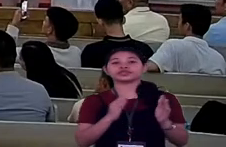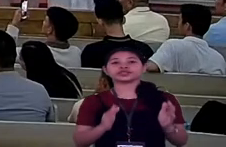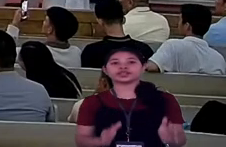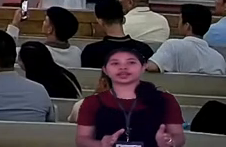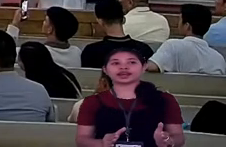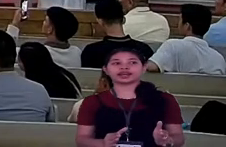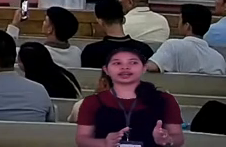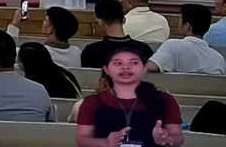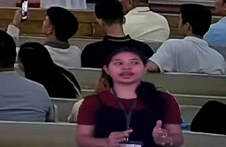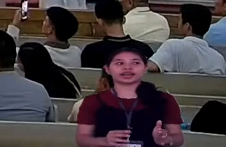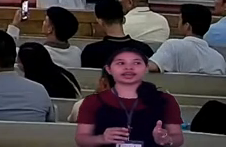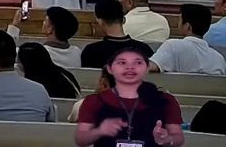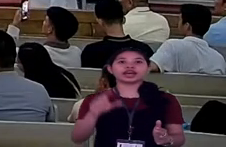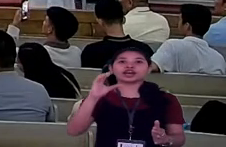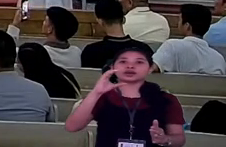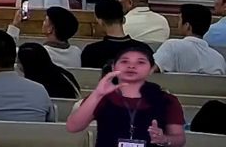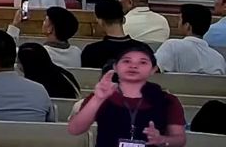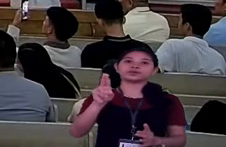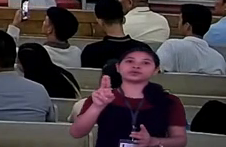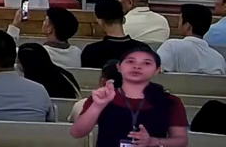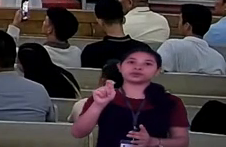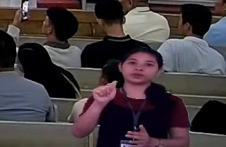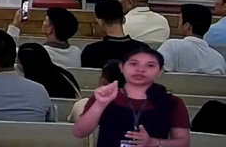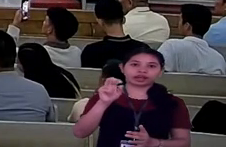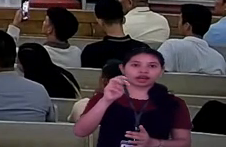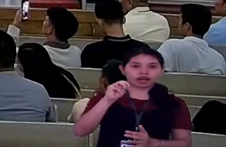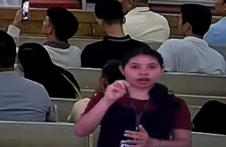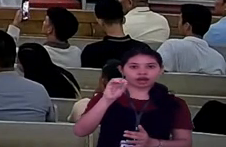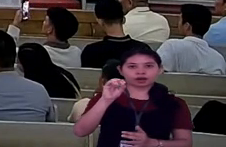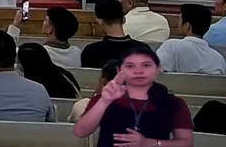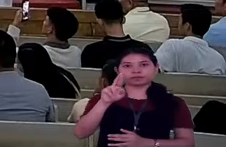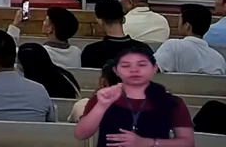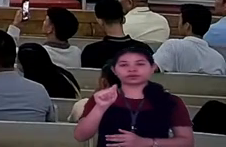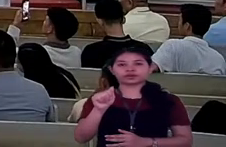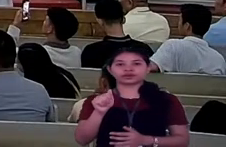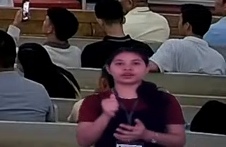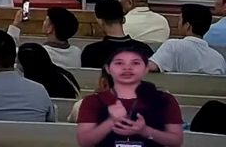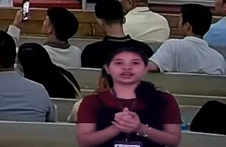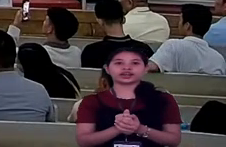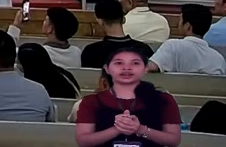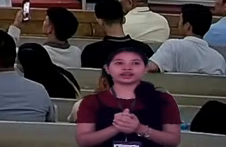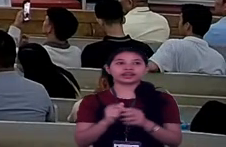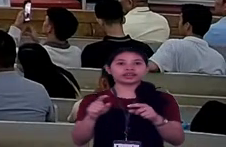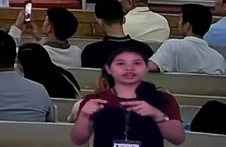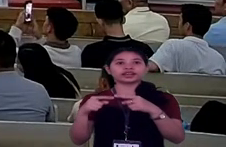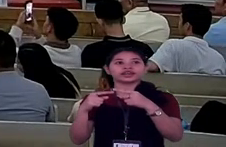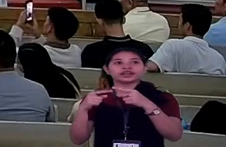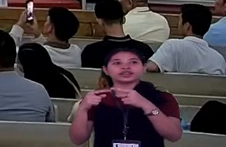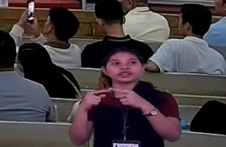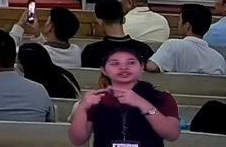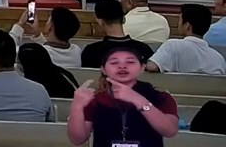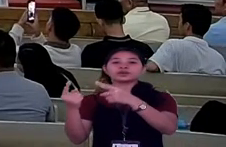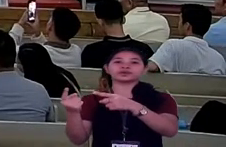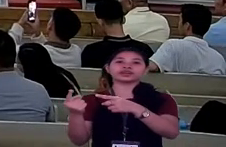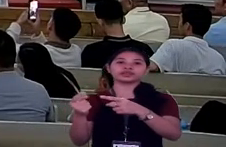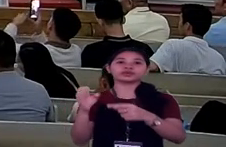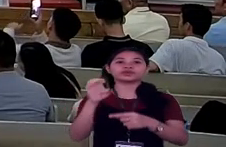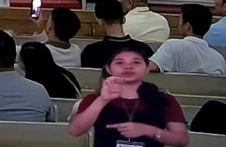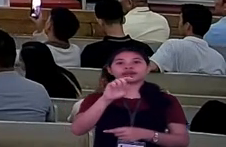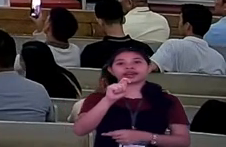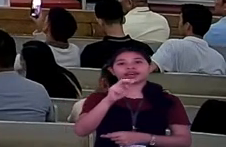daughter Aletheia. We are the Kutamora family going to Ethiopia. From here, we seek at Ipunan under Pastor Ken. Amen. Thank